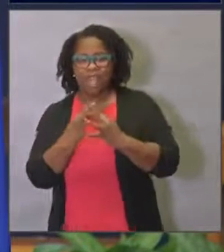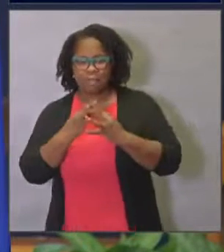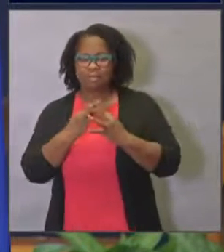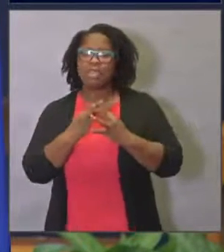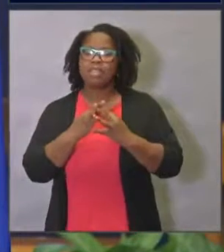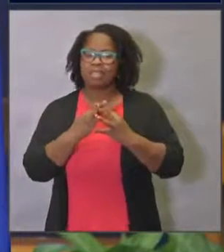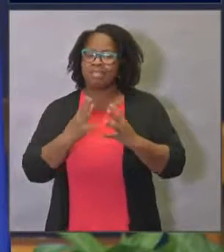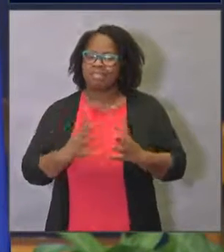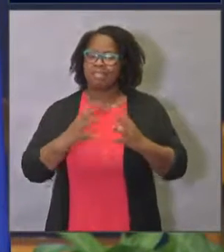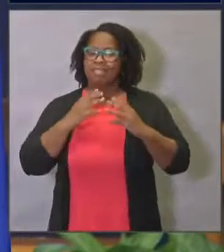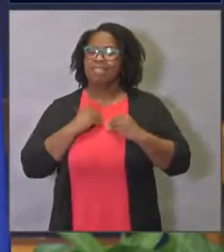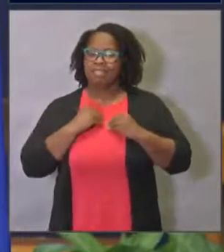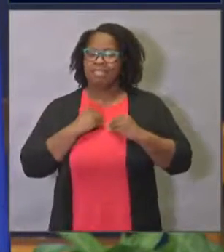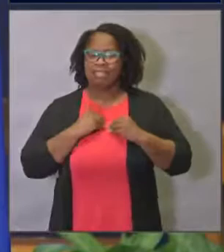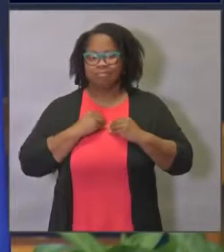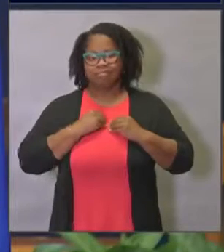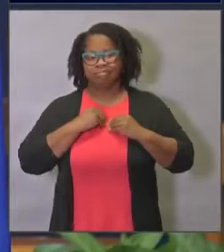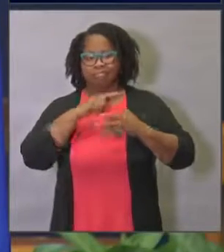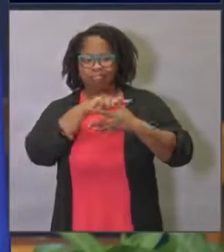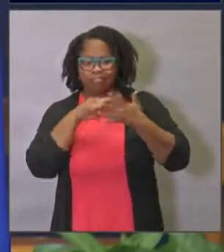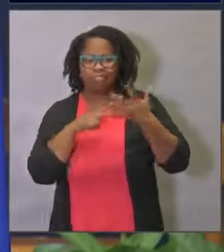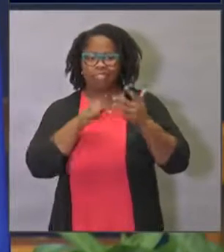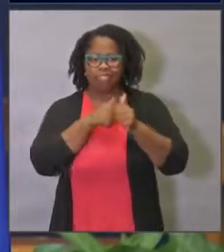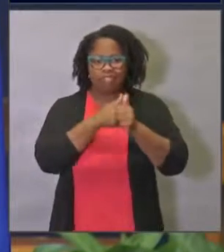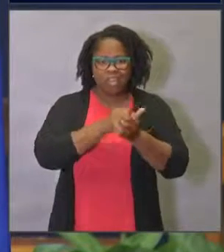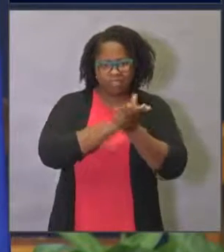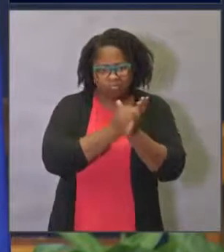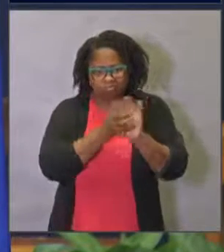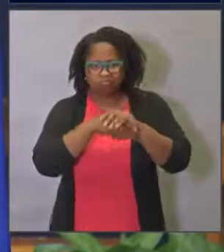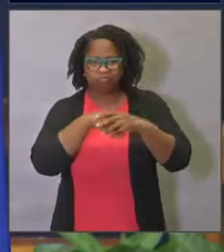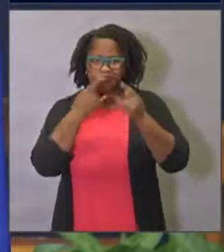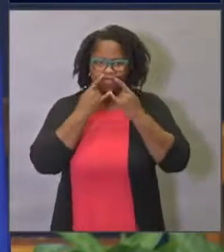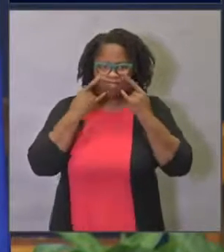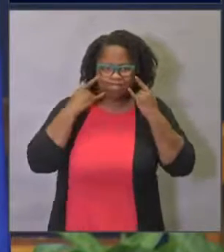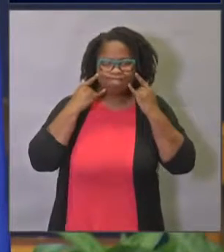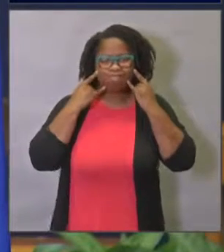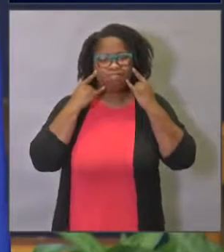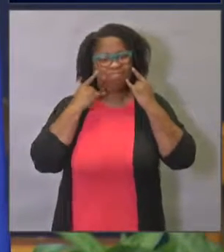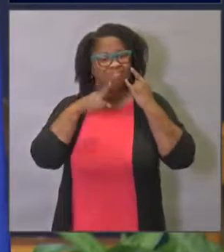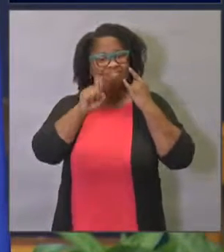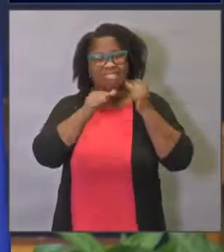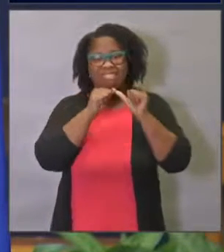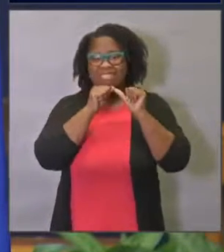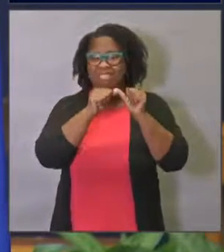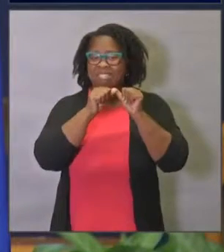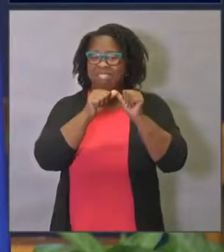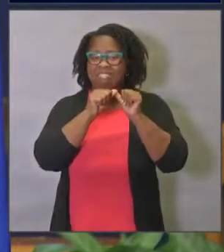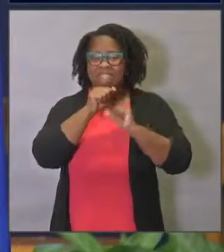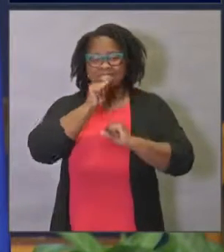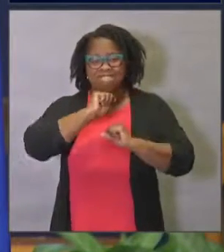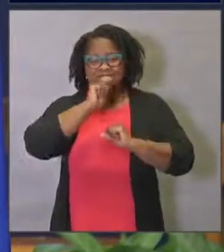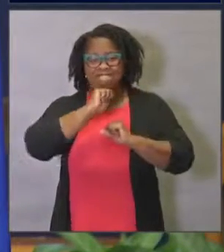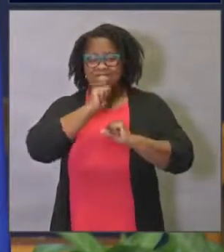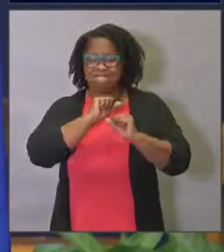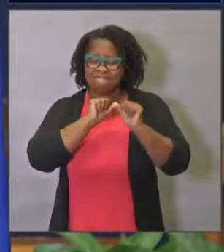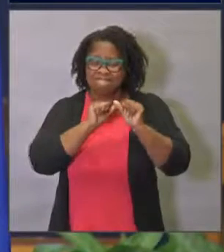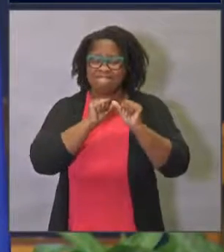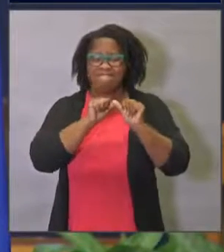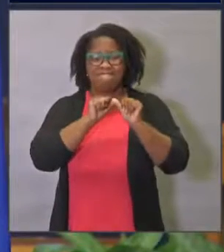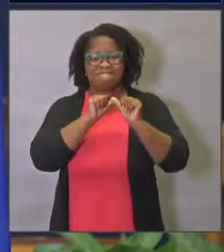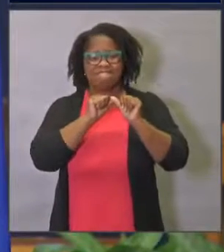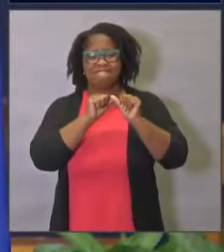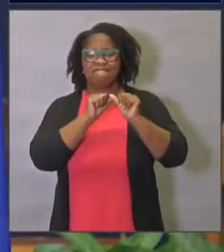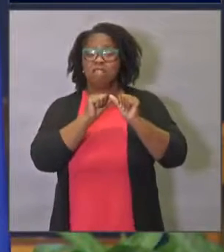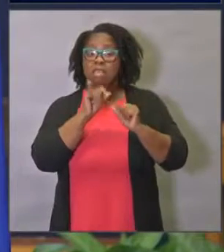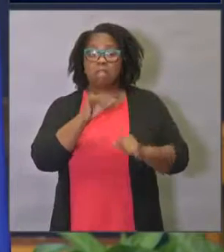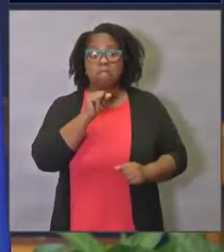you. Unless we remain more vigilant and more diligent through the holidays and beyond, we will not